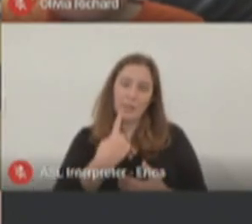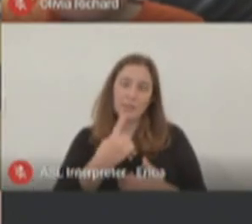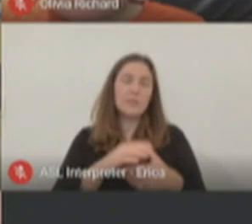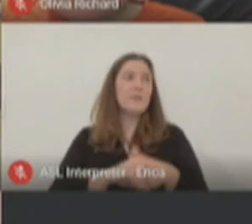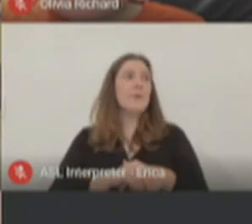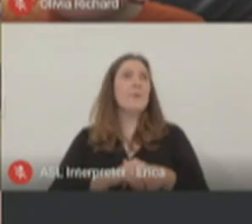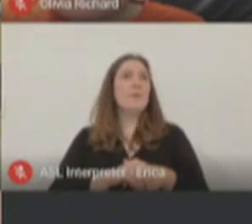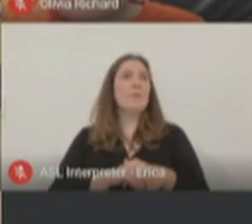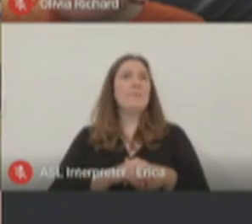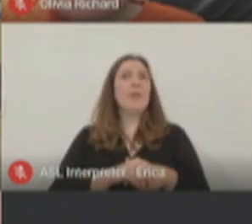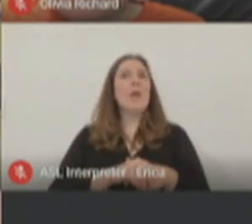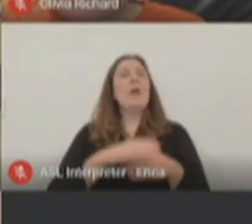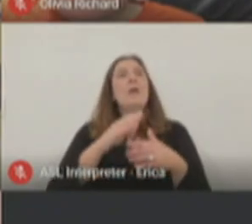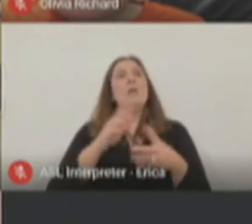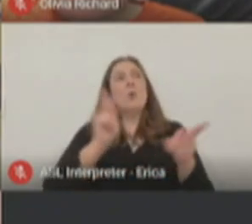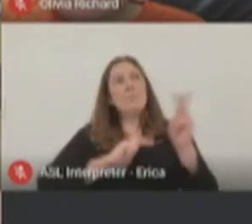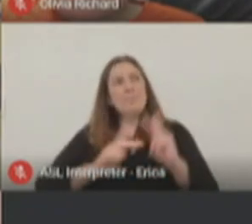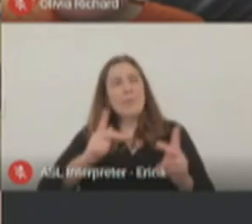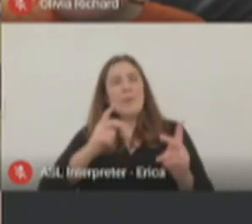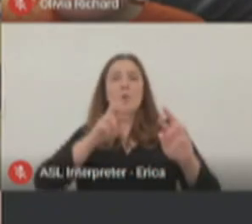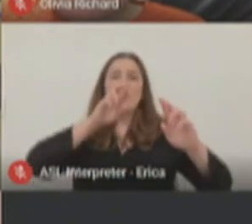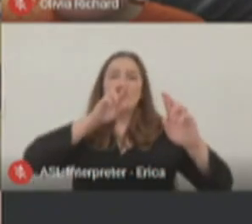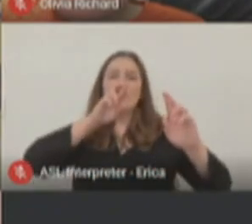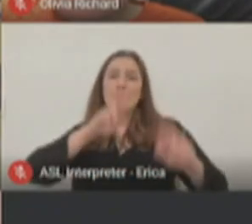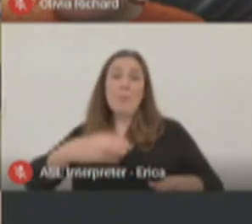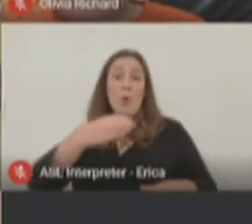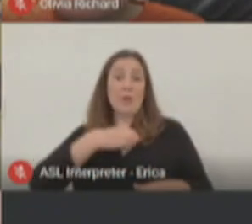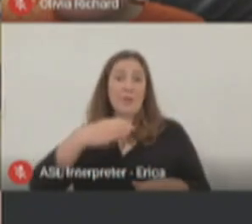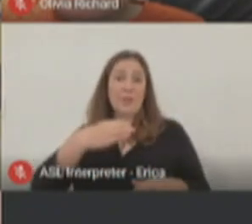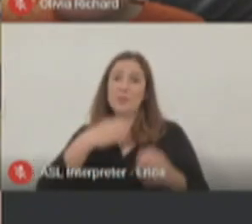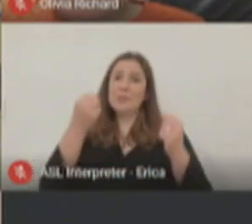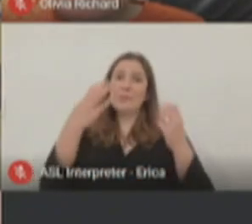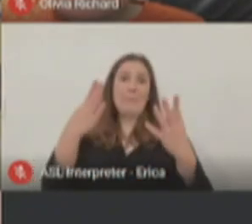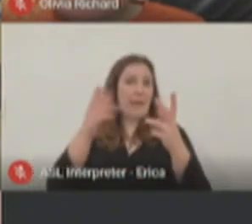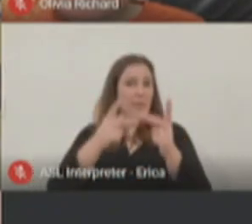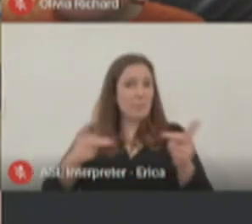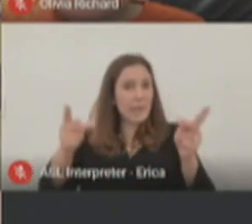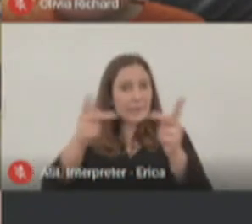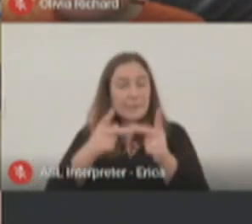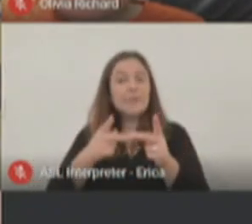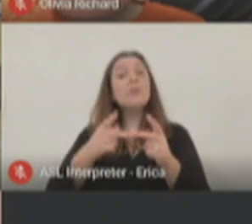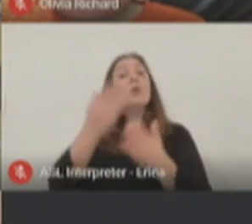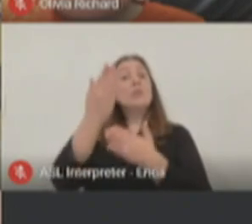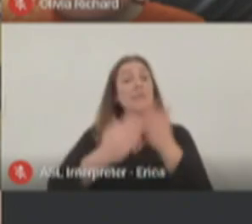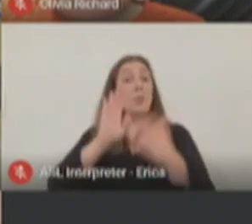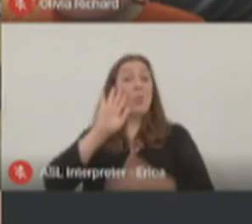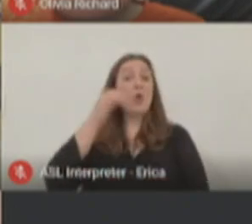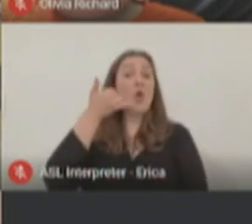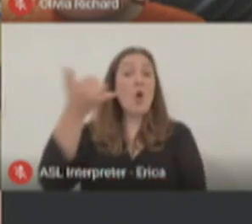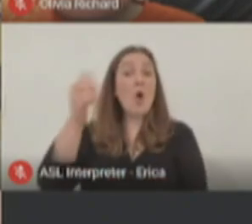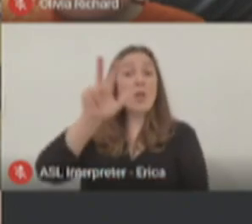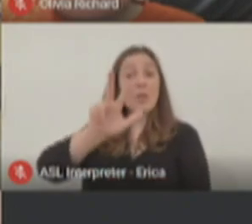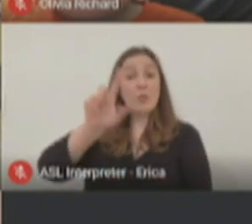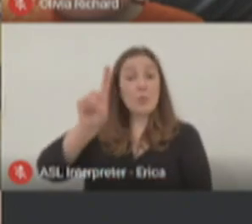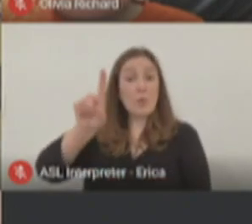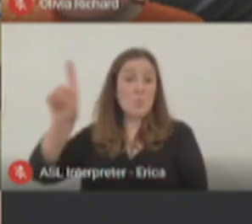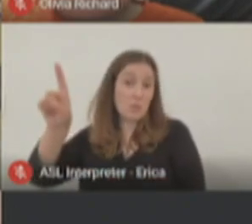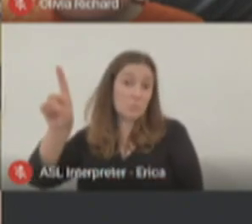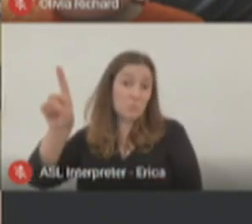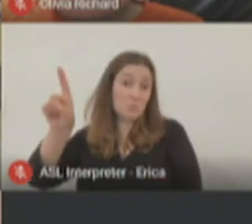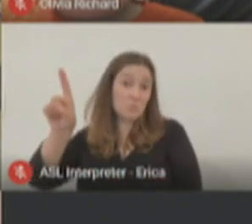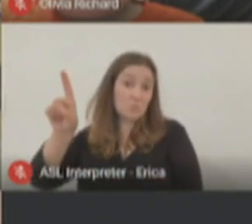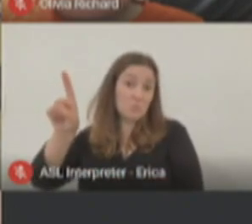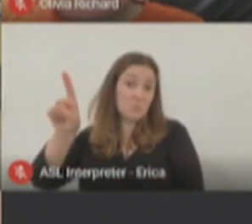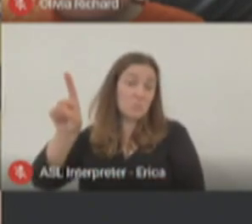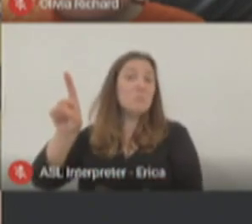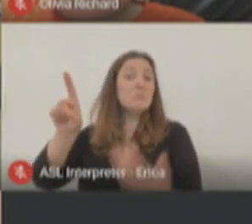People report concerns to a lot of places. So some folks will call 311 and they'll get an